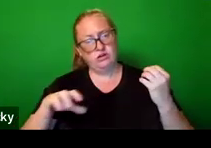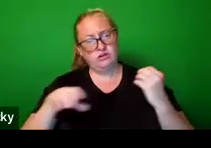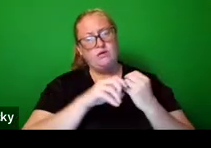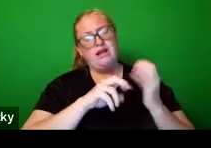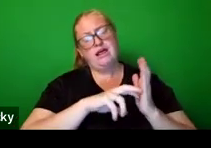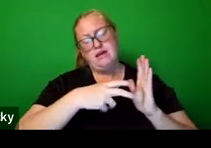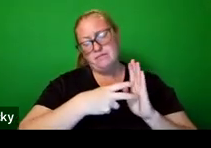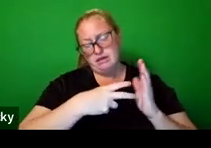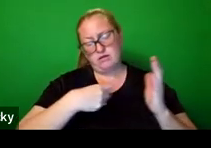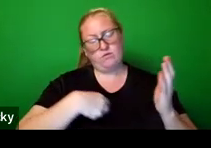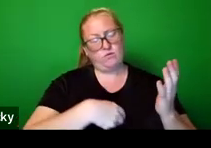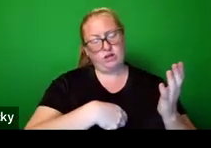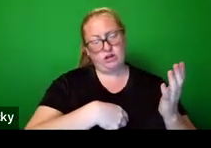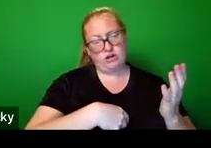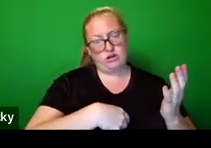you know,